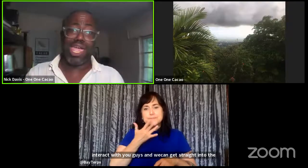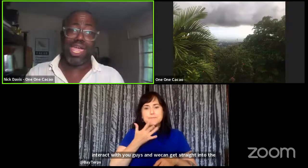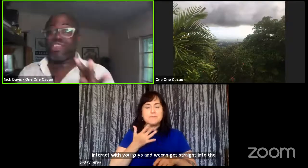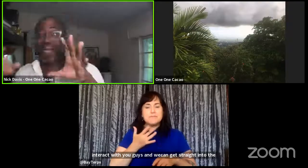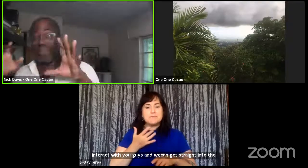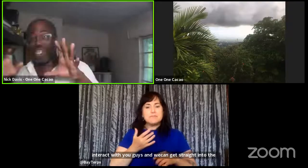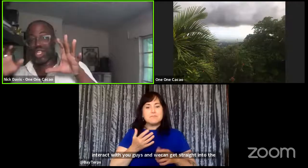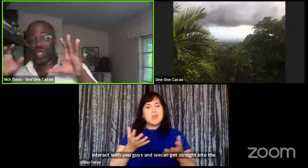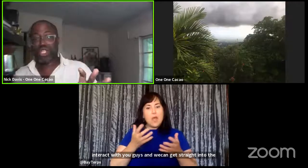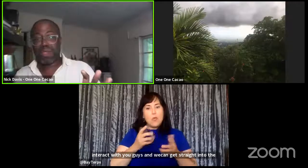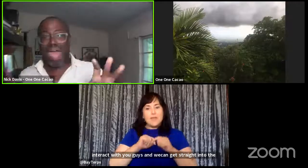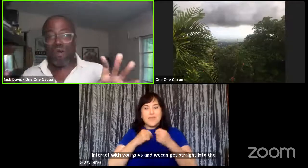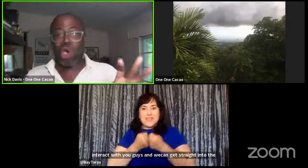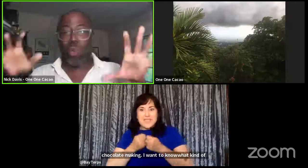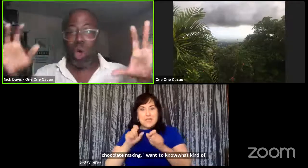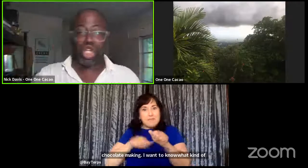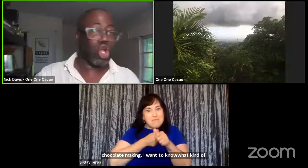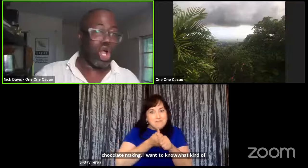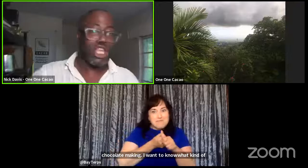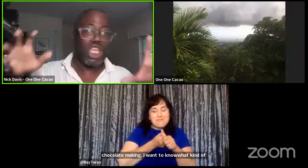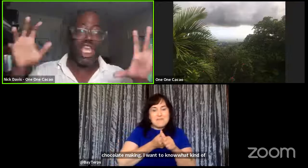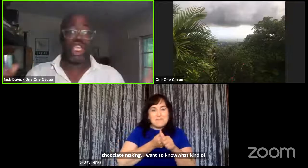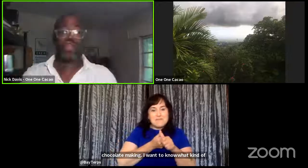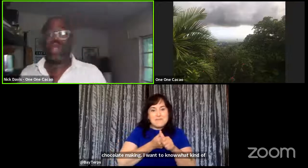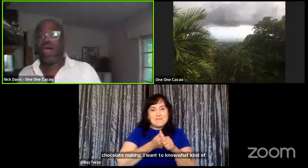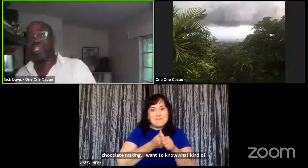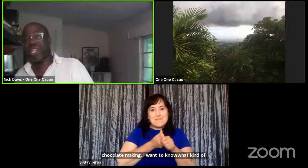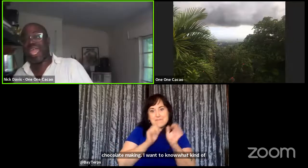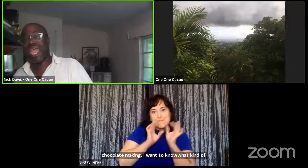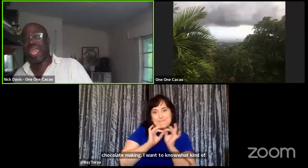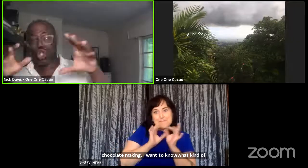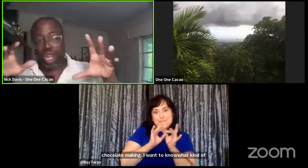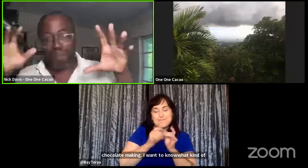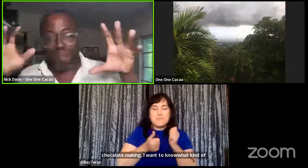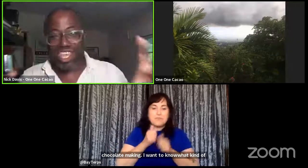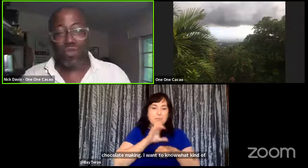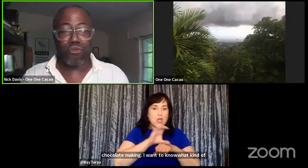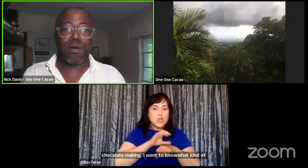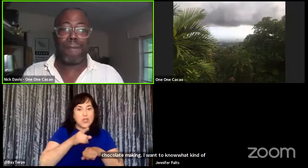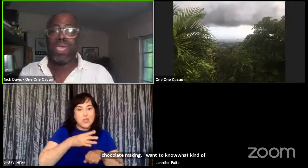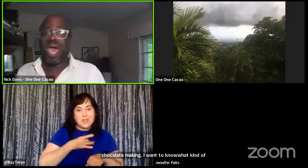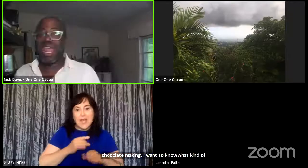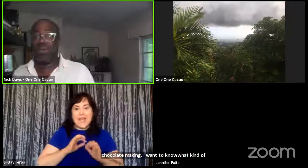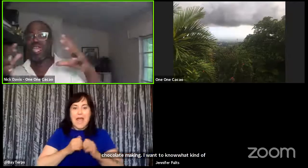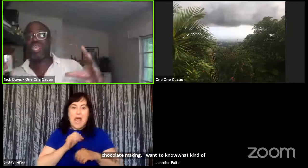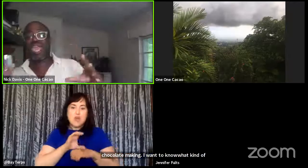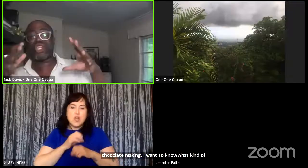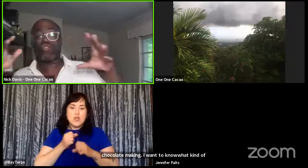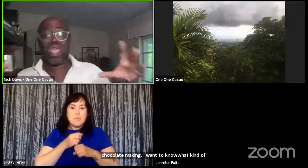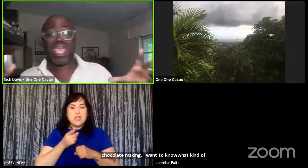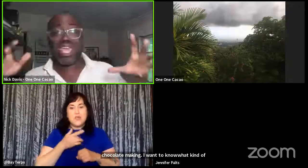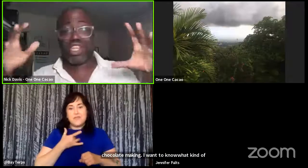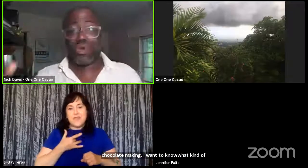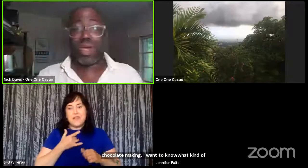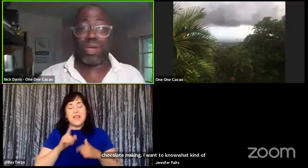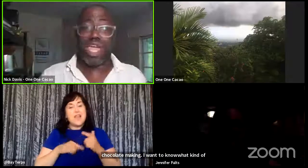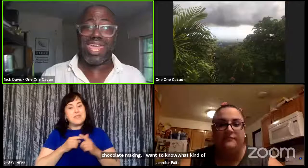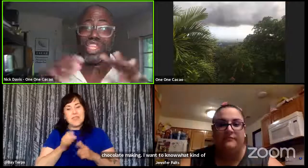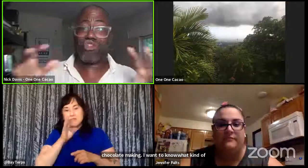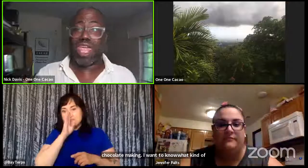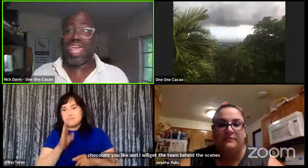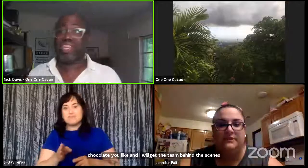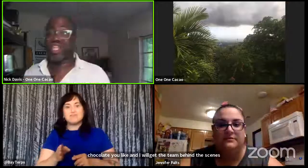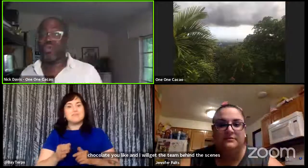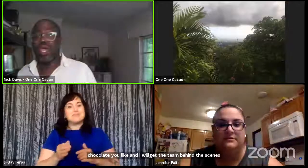scenes to be able to talk to me about what chocolates you guys like, how chocolate makes you feel. And then we're going to get straight into it. We're going